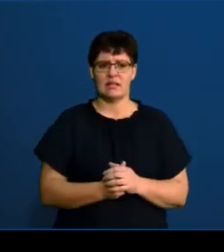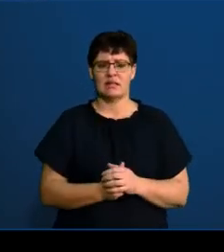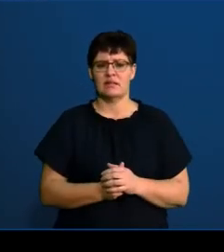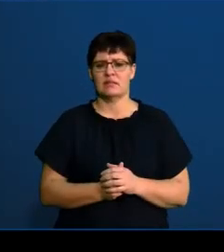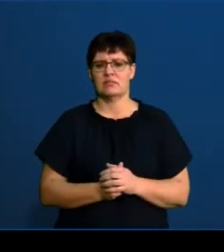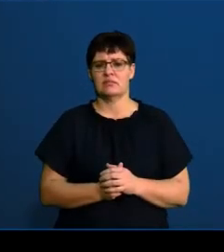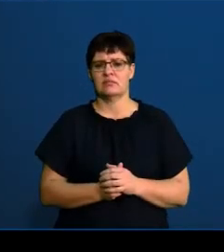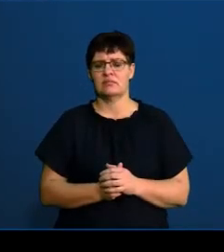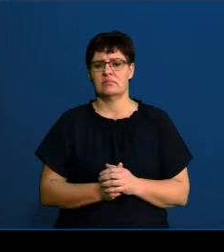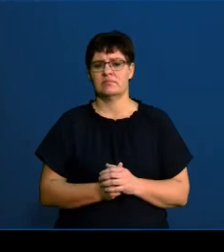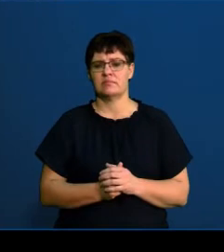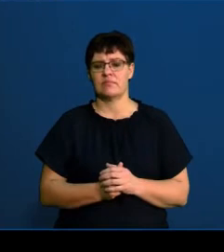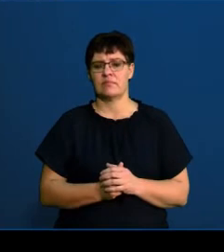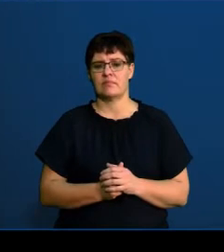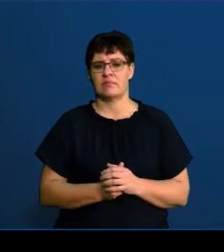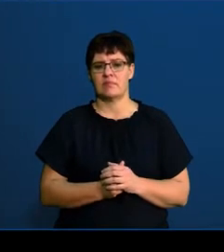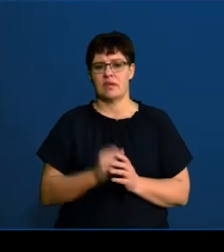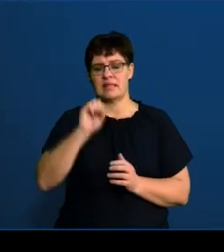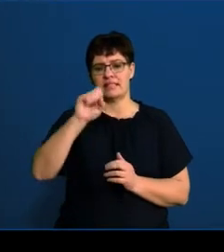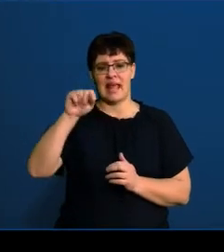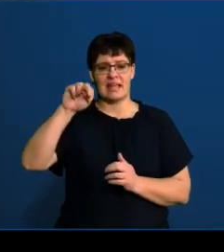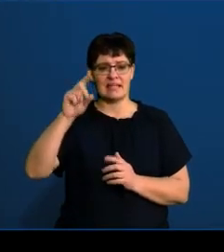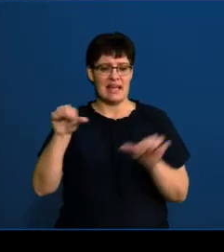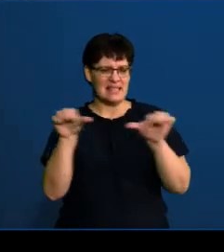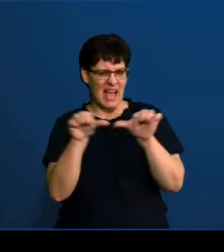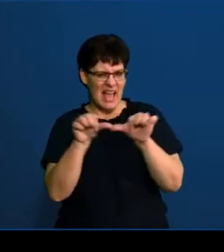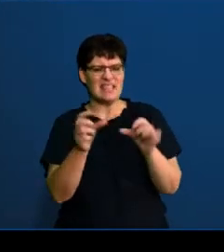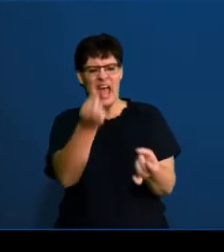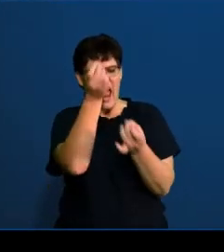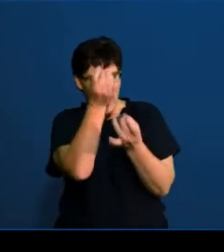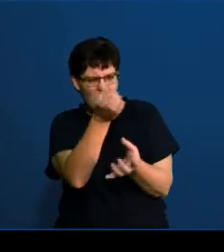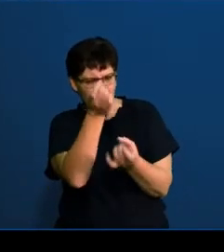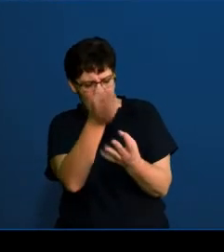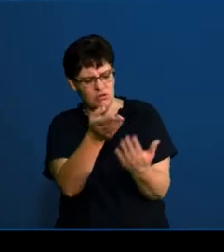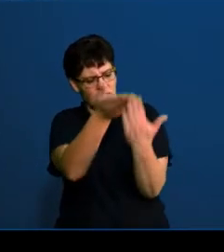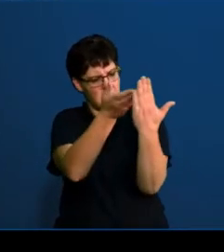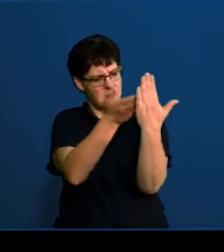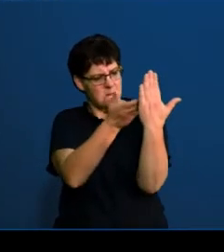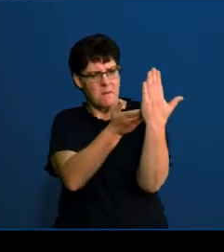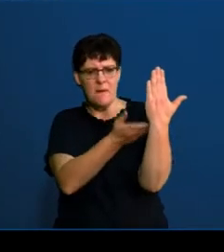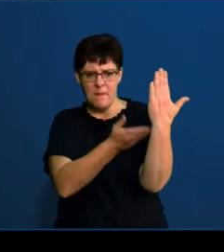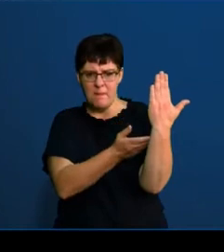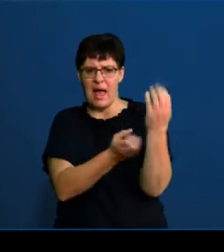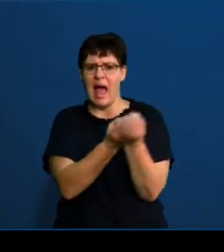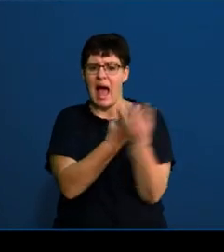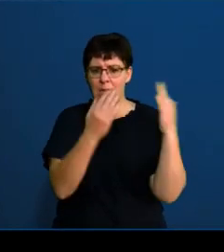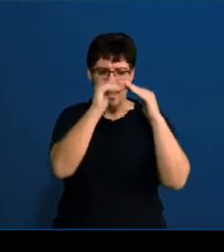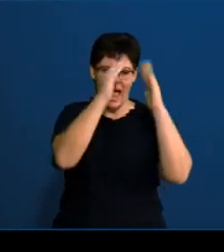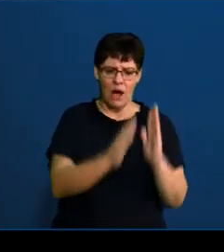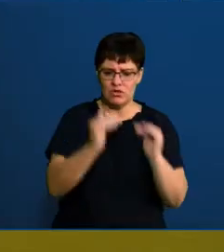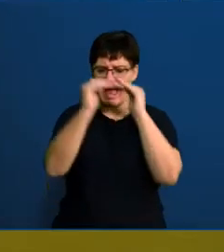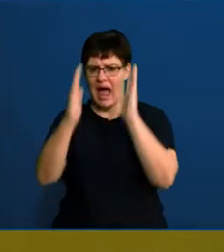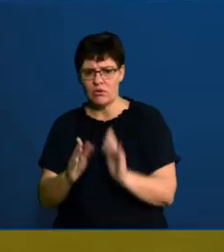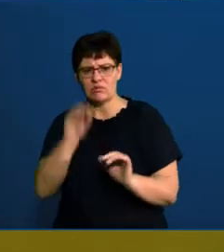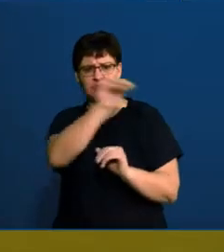pen. We can see the stand size. So this is the information that we see. Stand size, the number of dwellings. That's how many